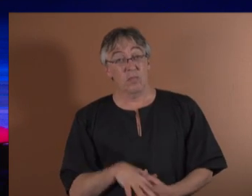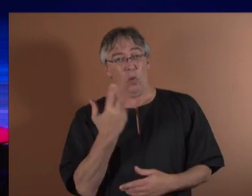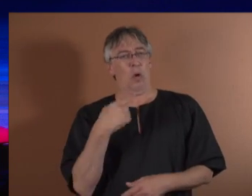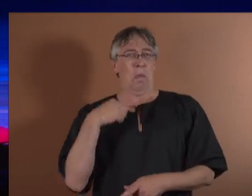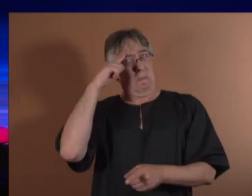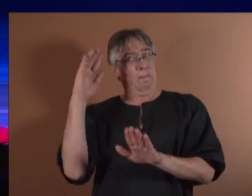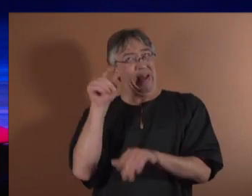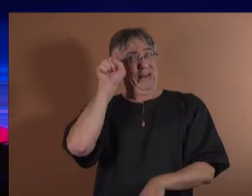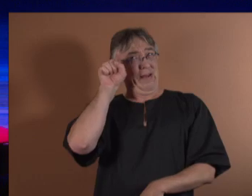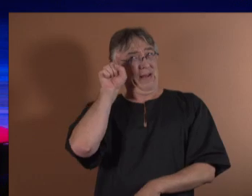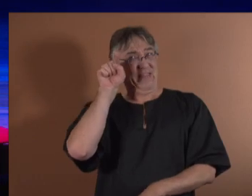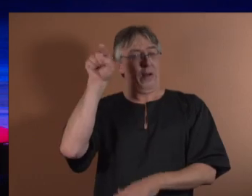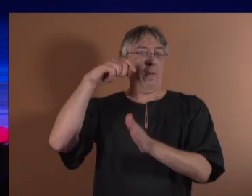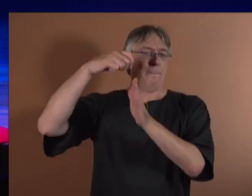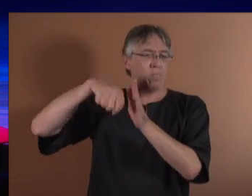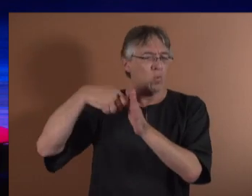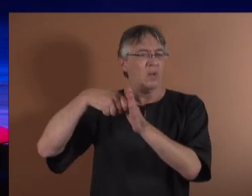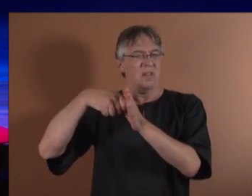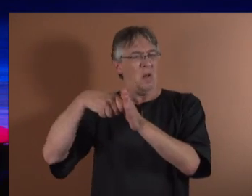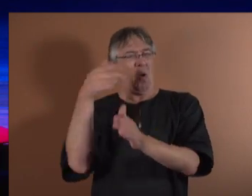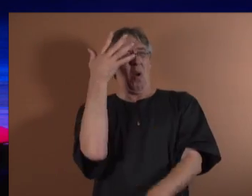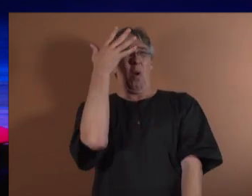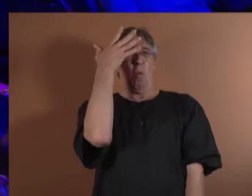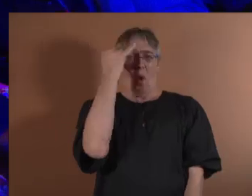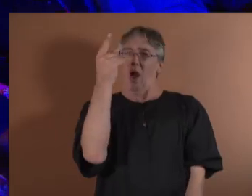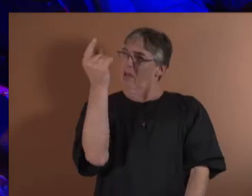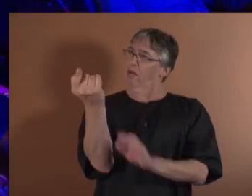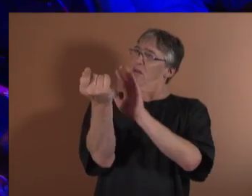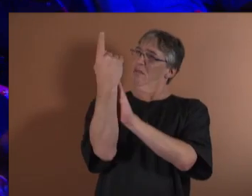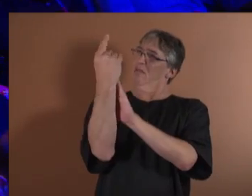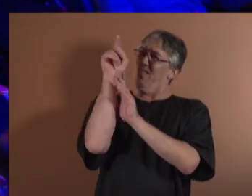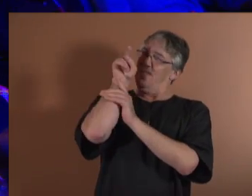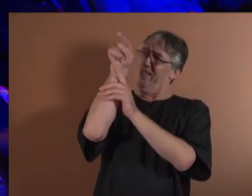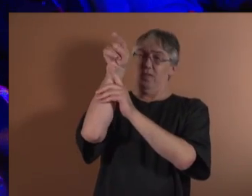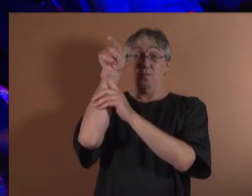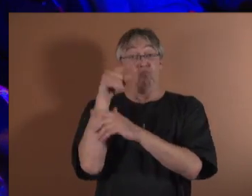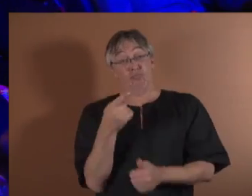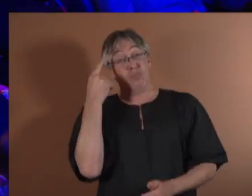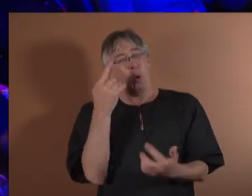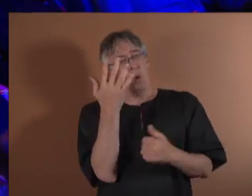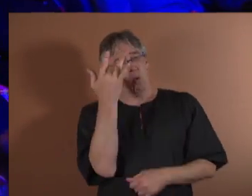event? Just jot down. Think for a moment what that is and jot that down.